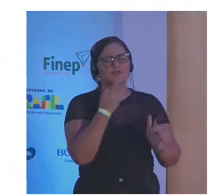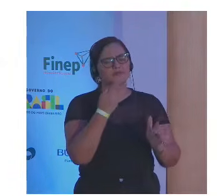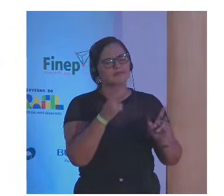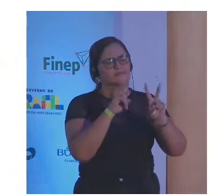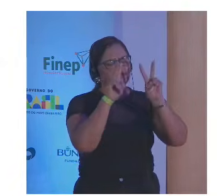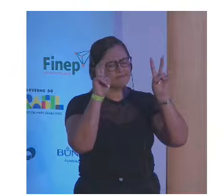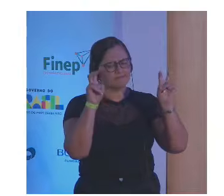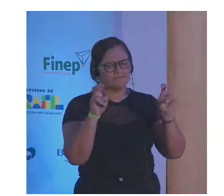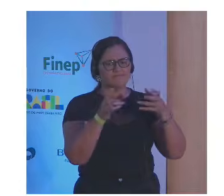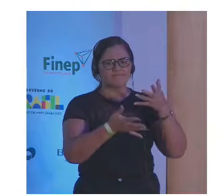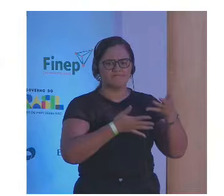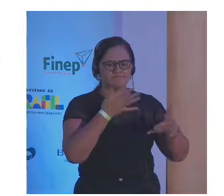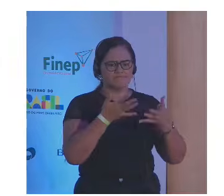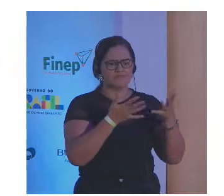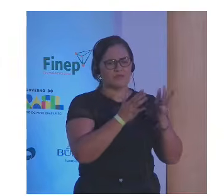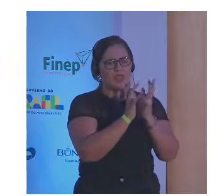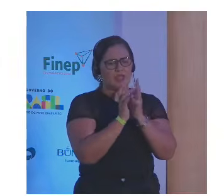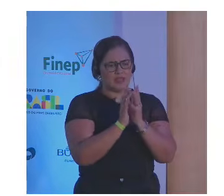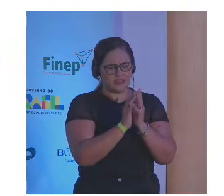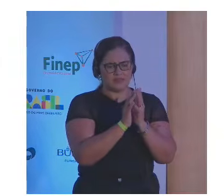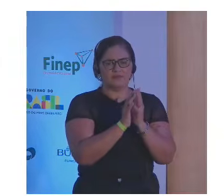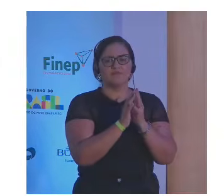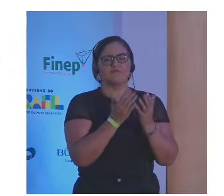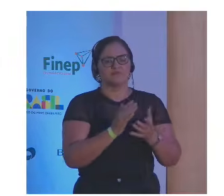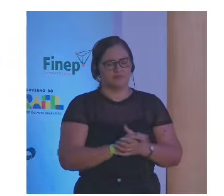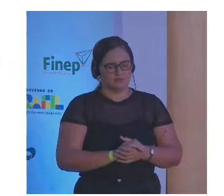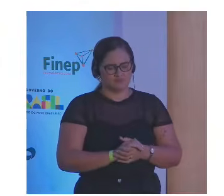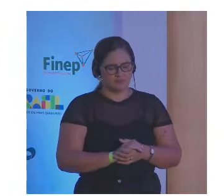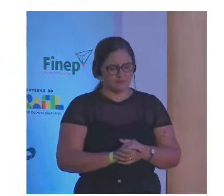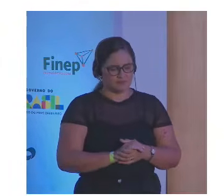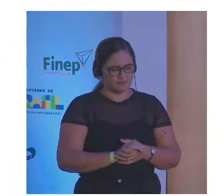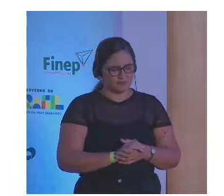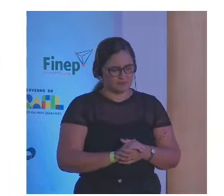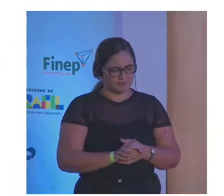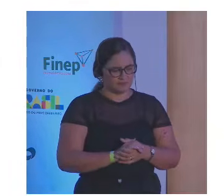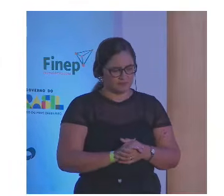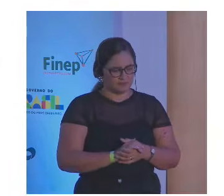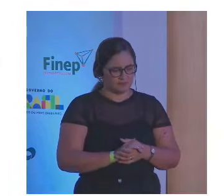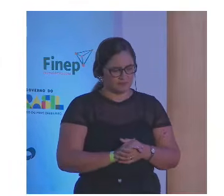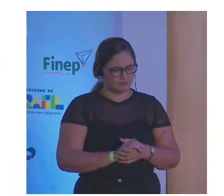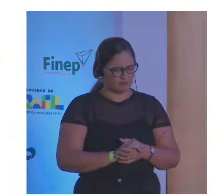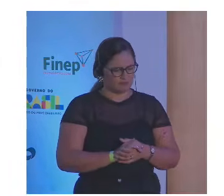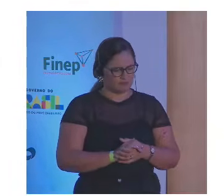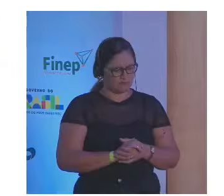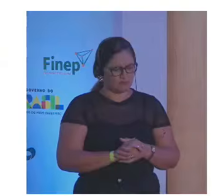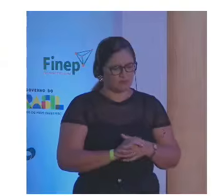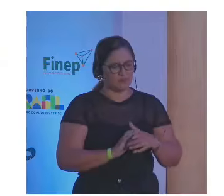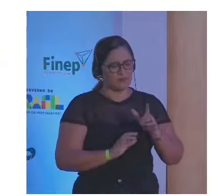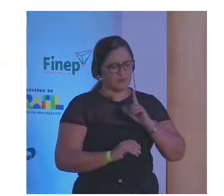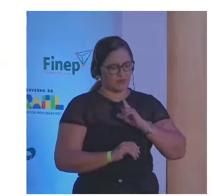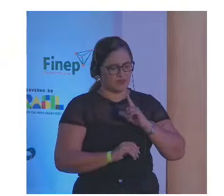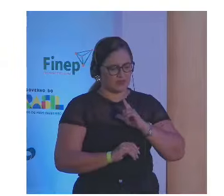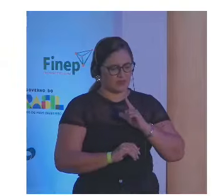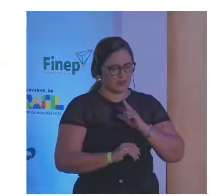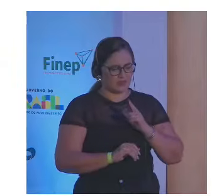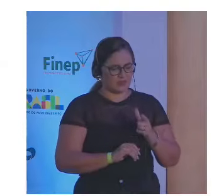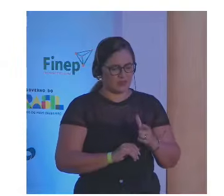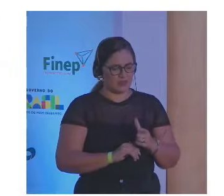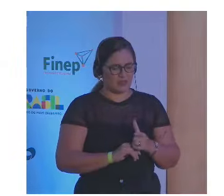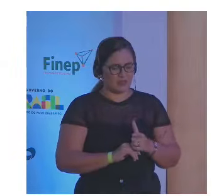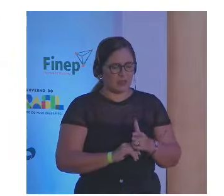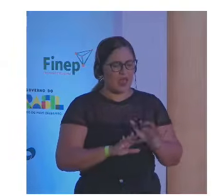reefs and to the extent which they are under stress. Most recently, in